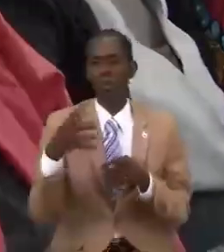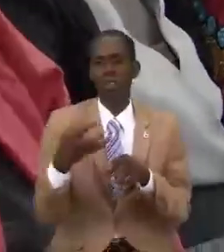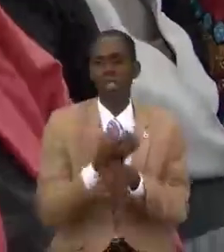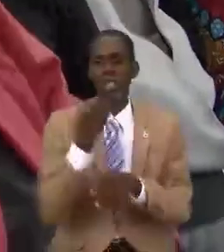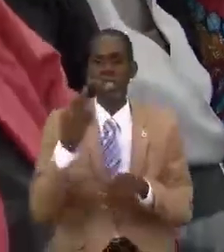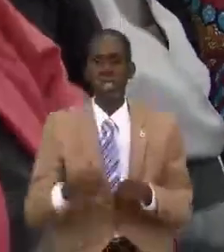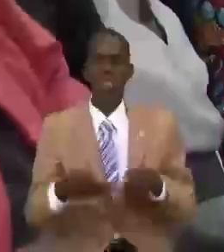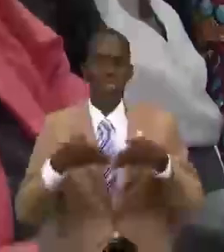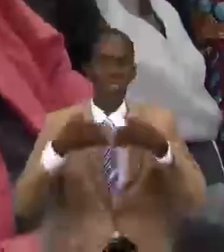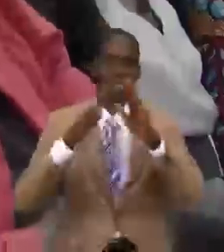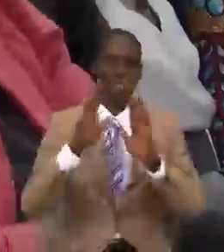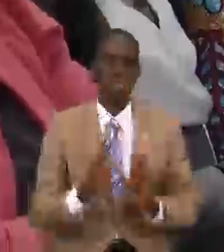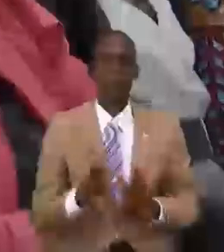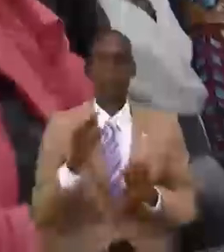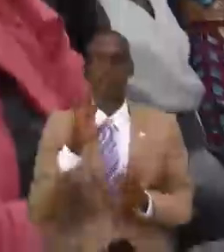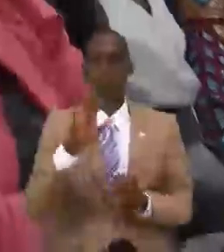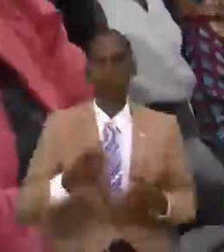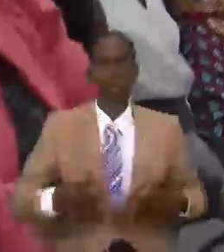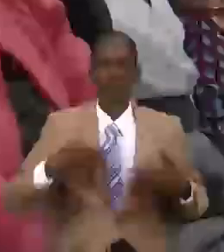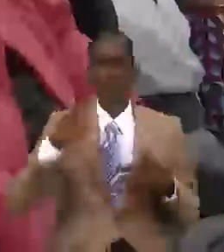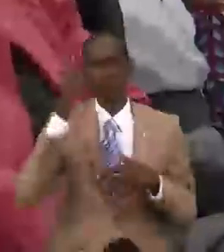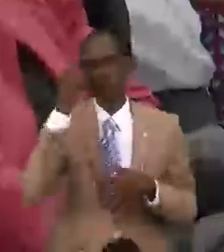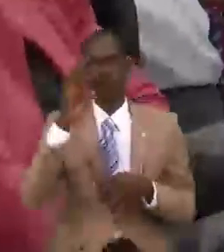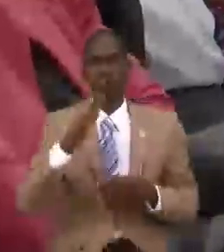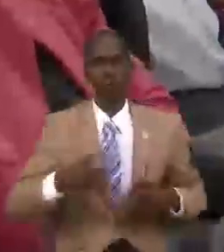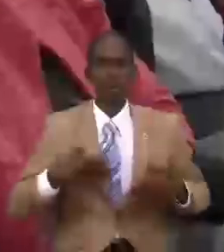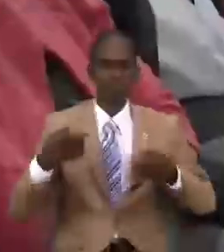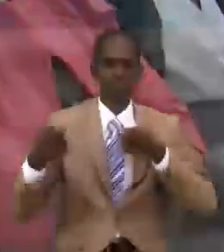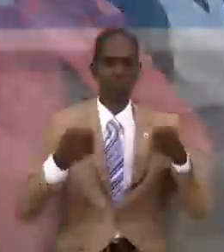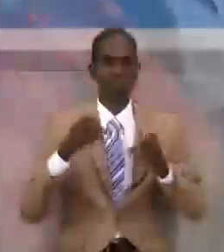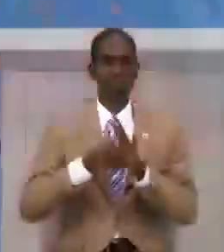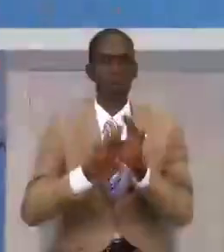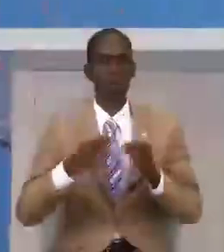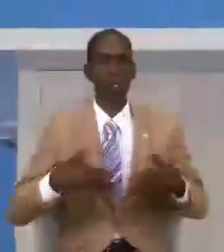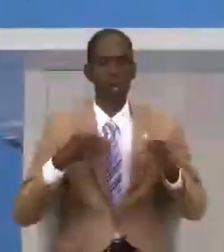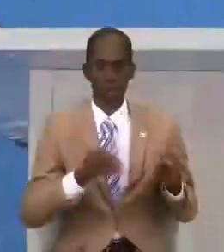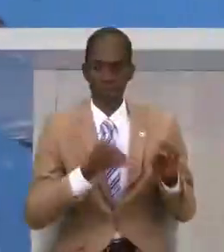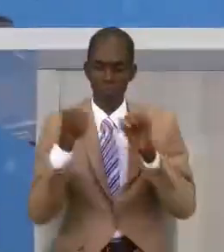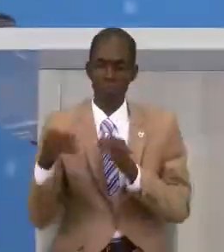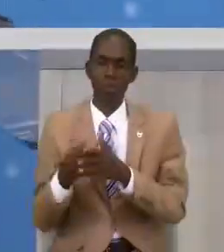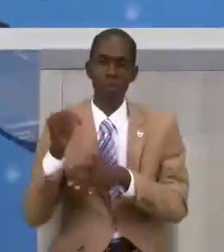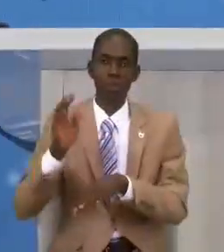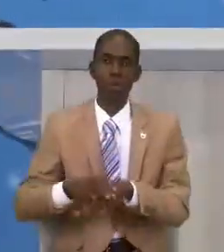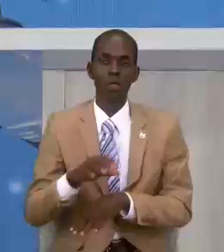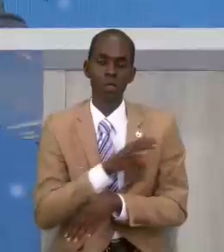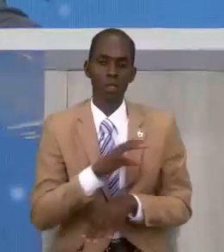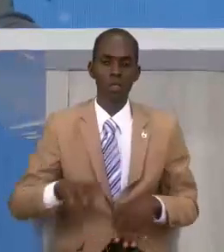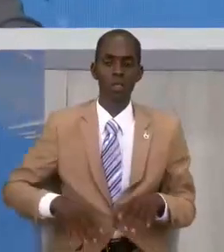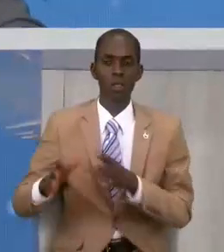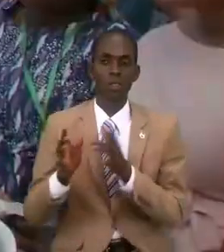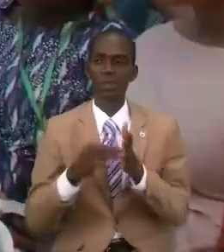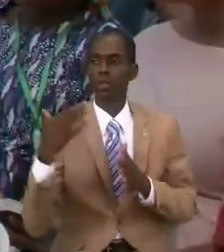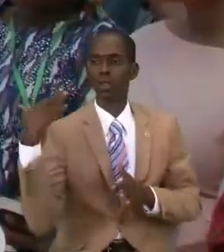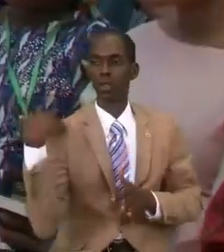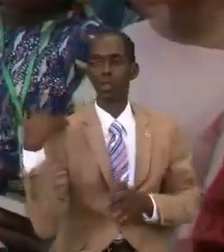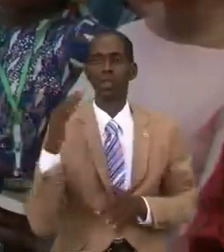and you lay it on the shoulder of the Lord Jesus Christ, your life will be straightened out in Jesus'